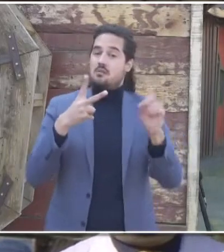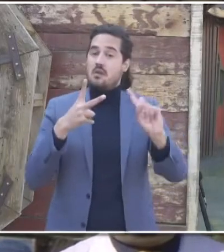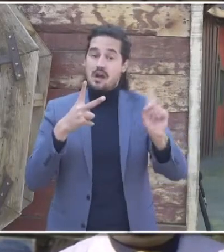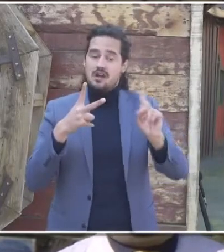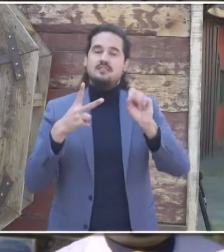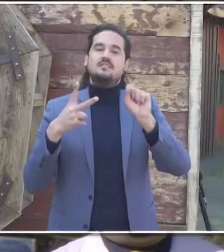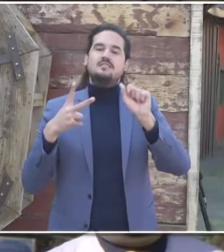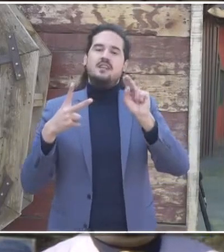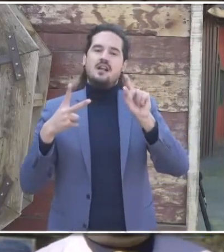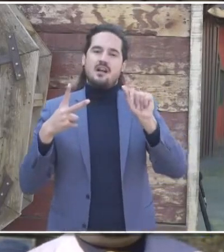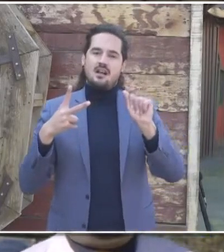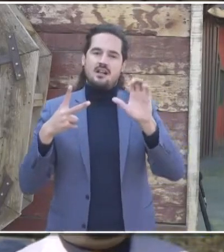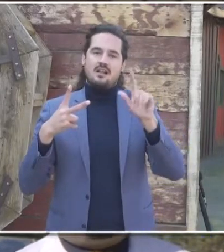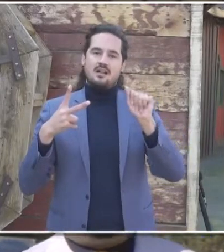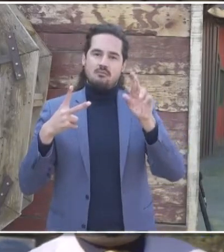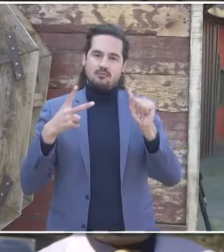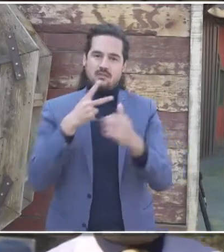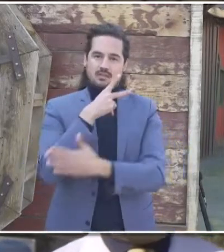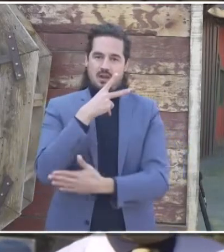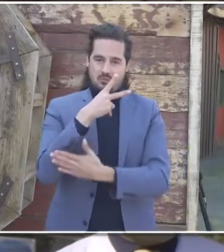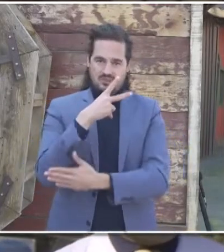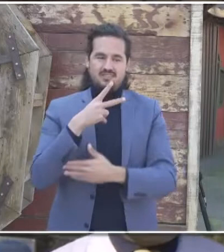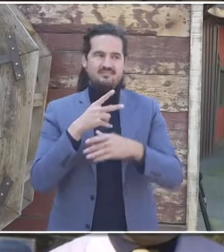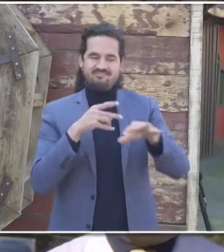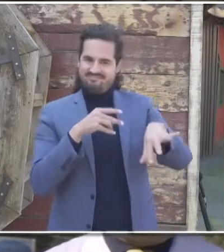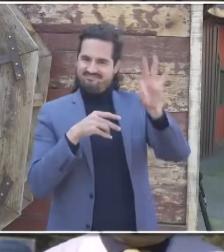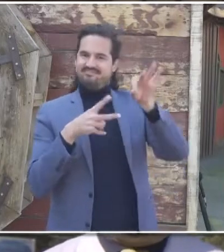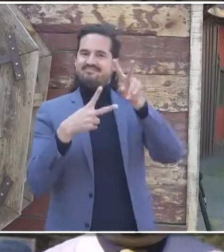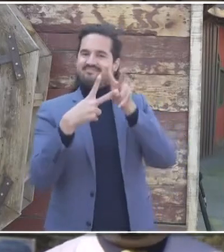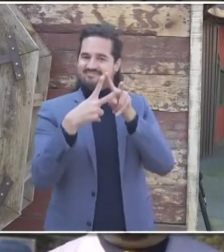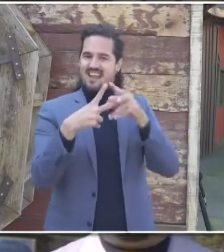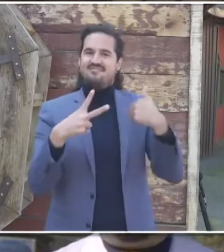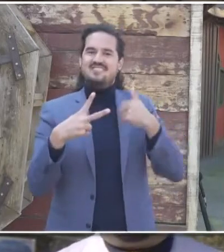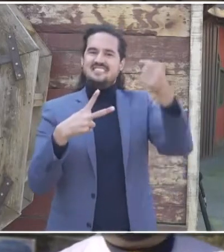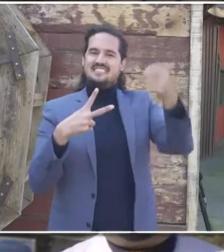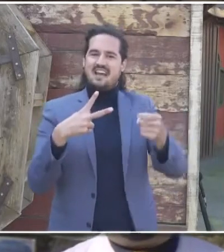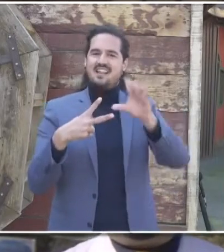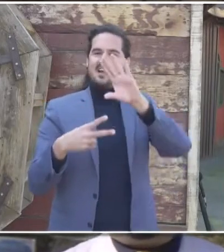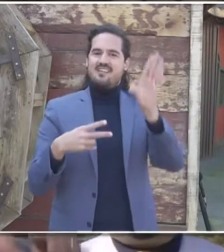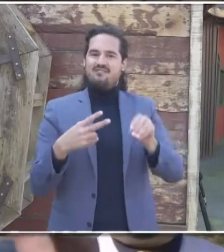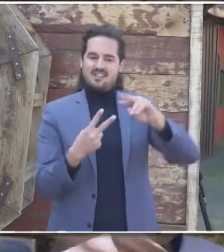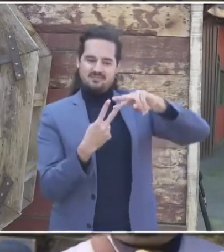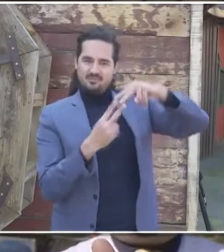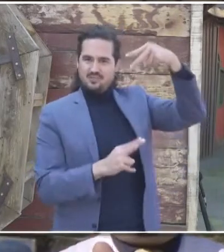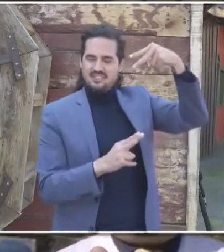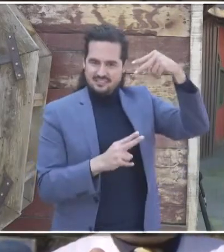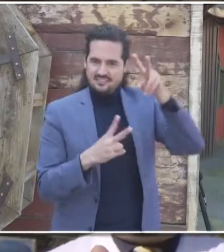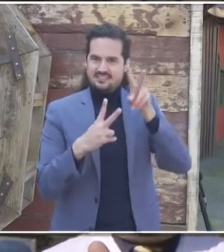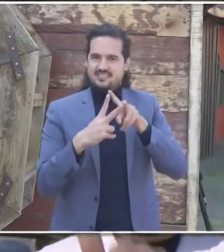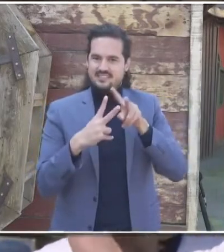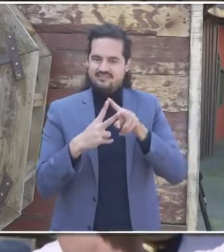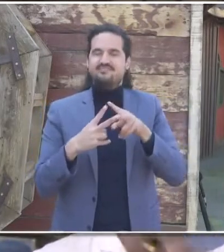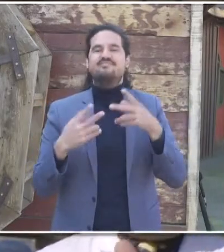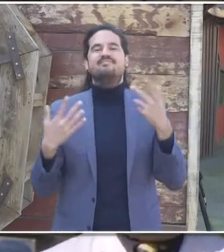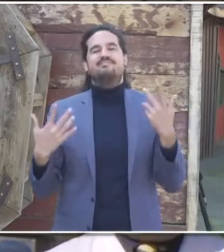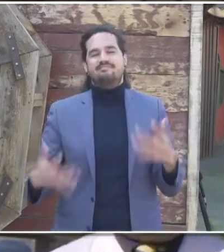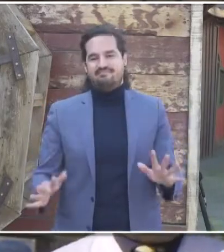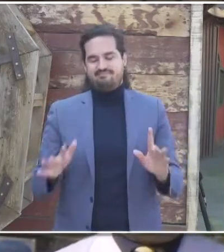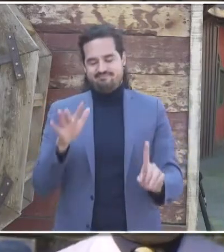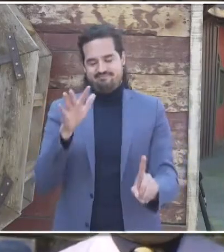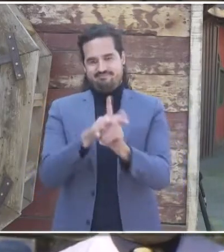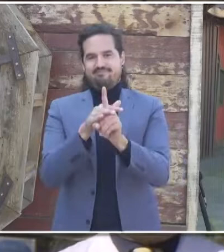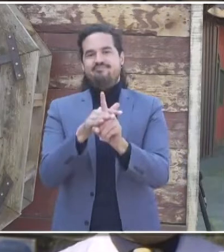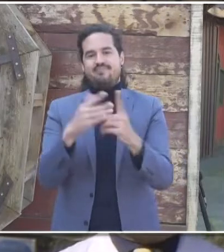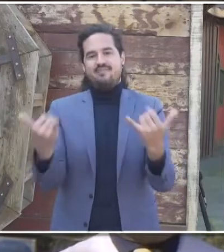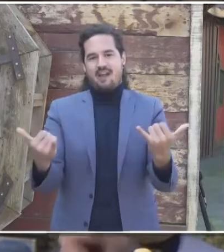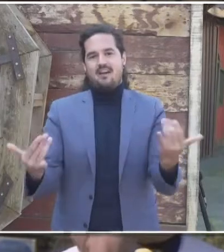variants now are in the state of California. So I say that to make the point. Tremendous progress. 50,000